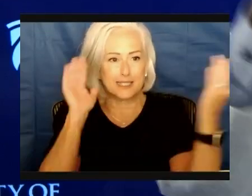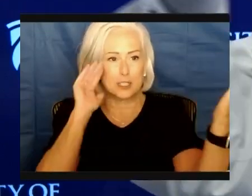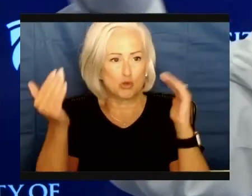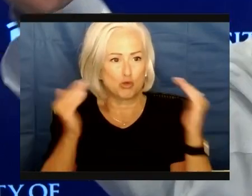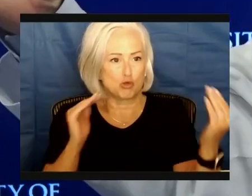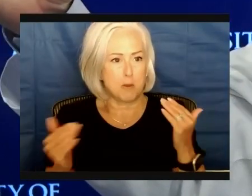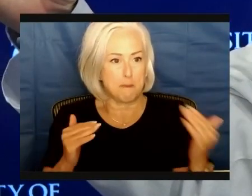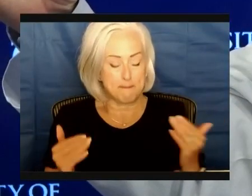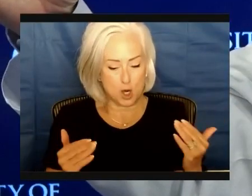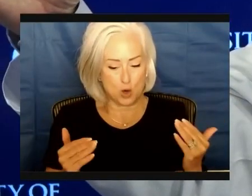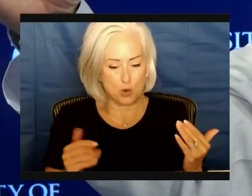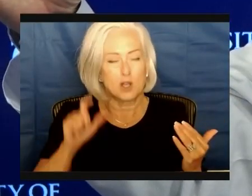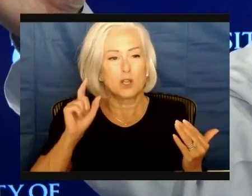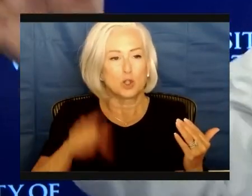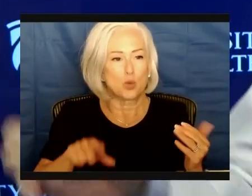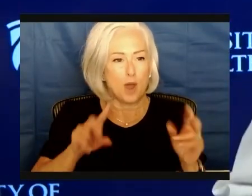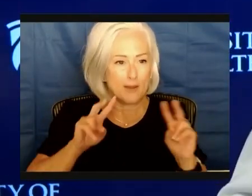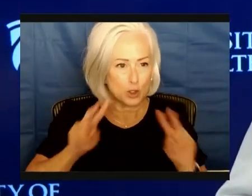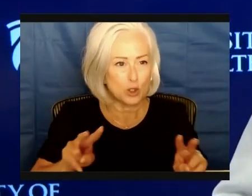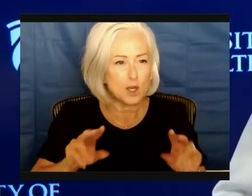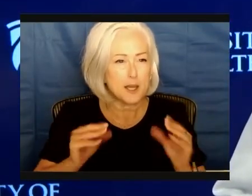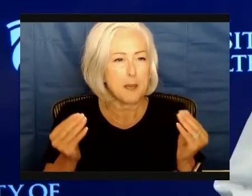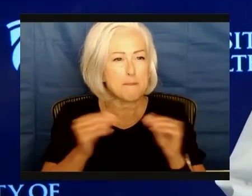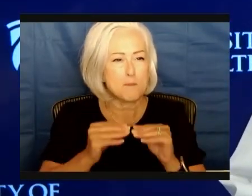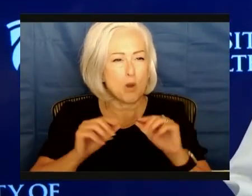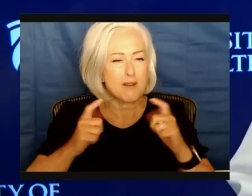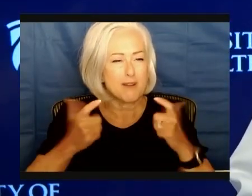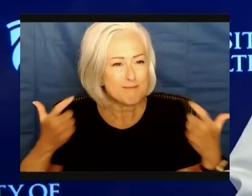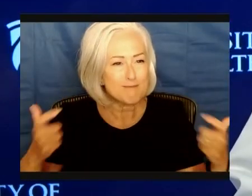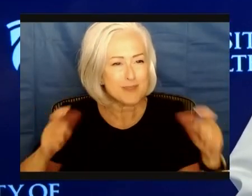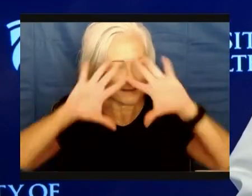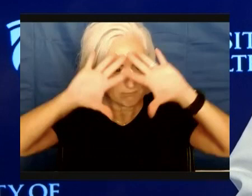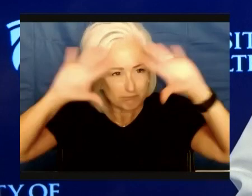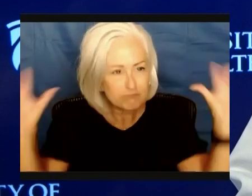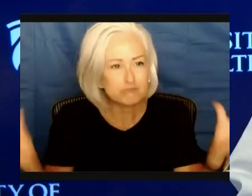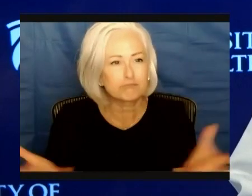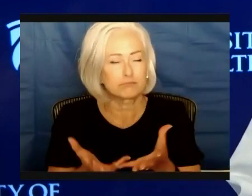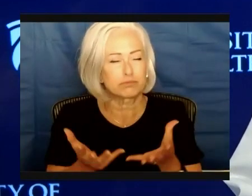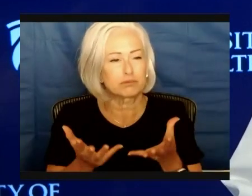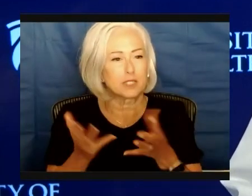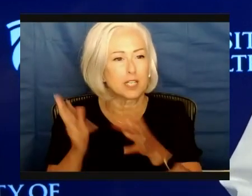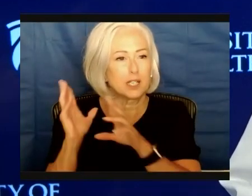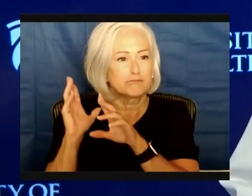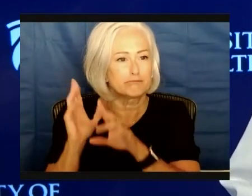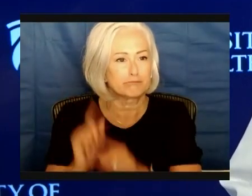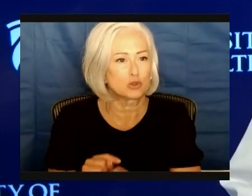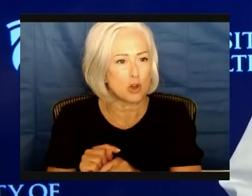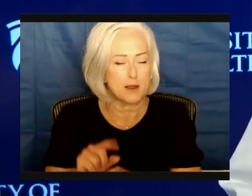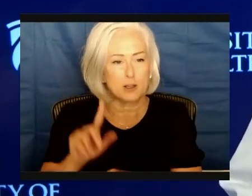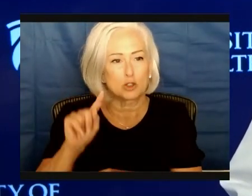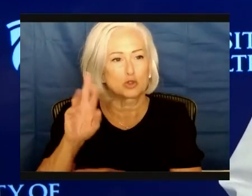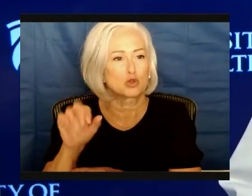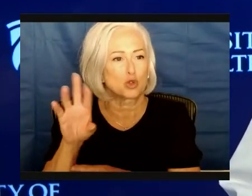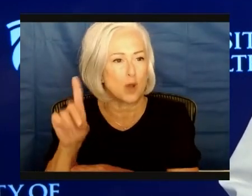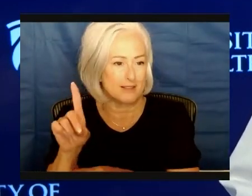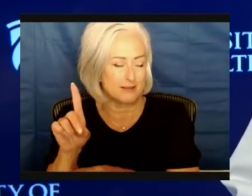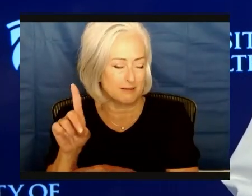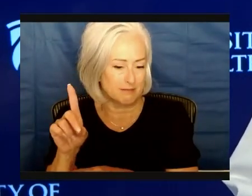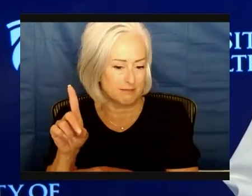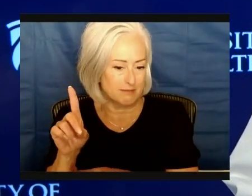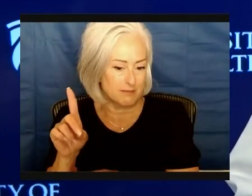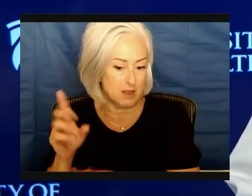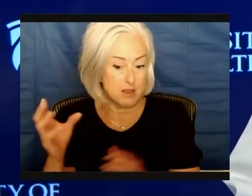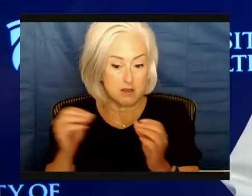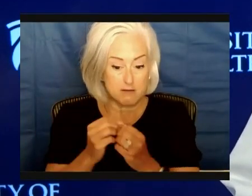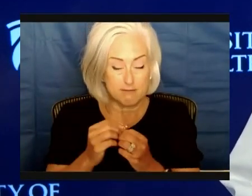for big picture trends. And what we know is, just on our own data and data around the world, the more vaccinated and boosted you are,